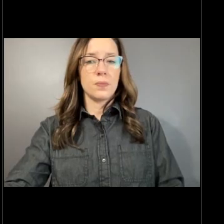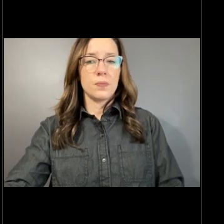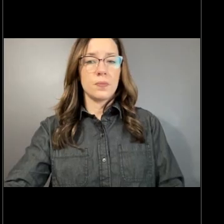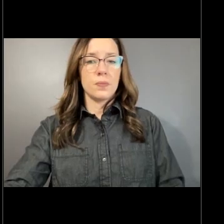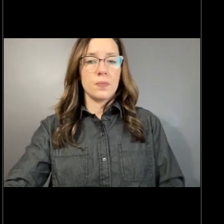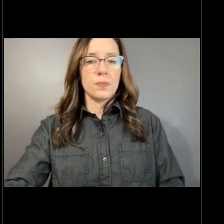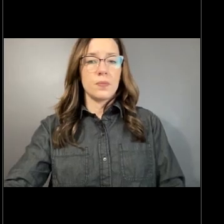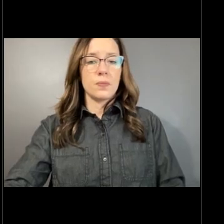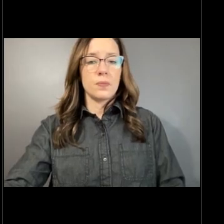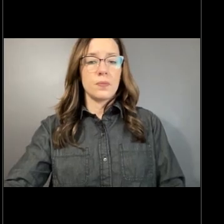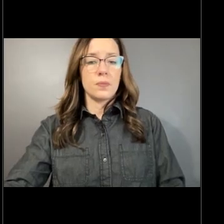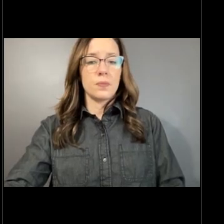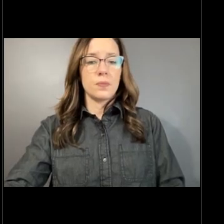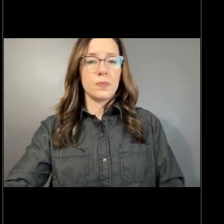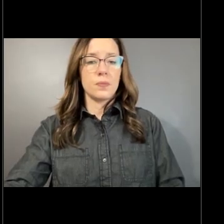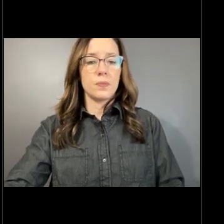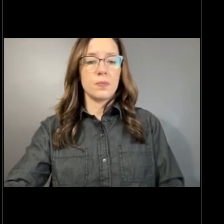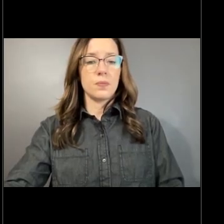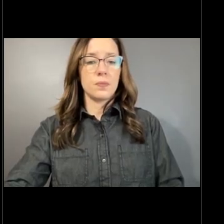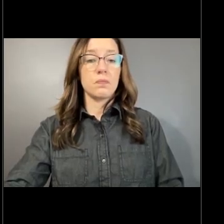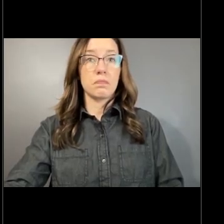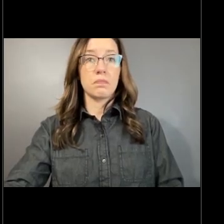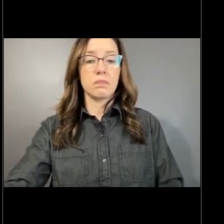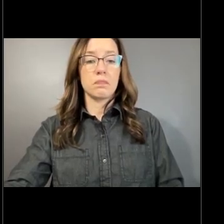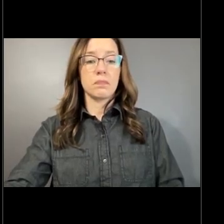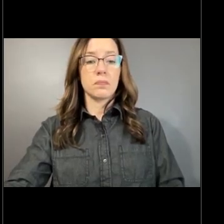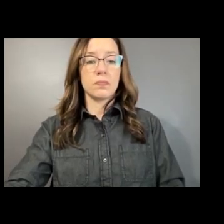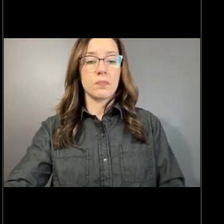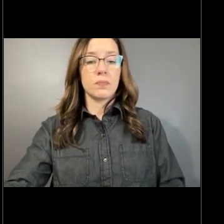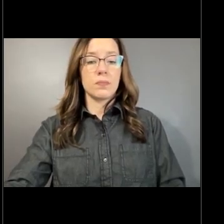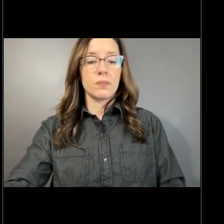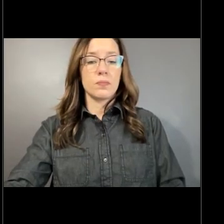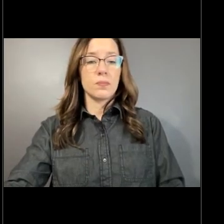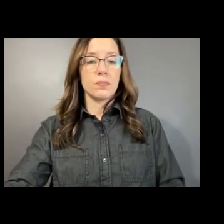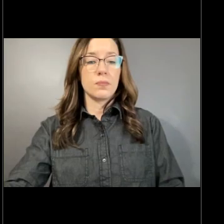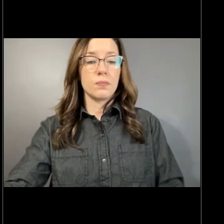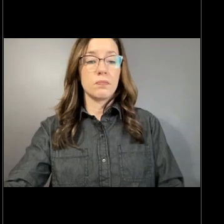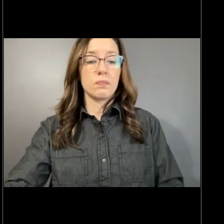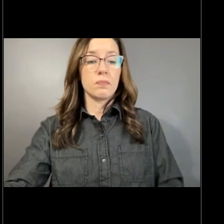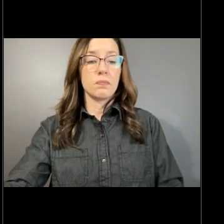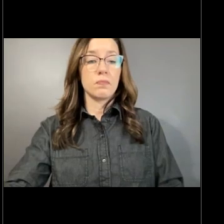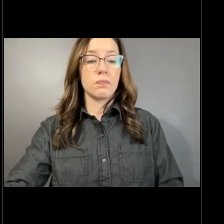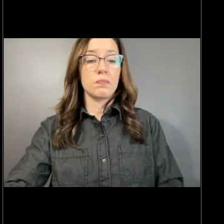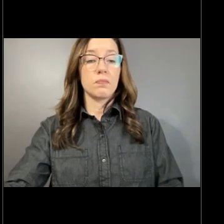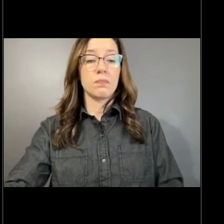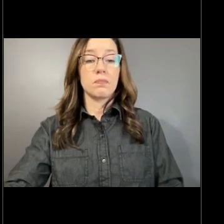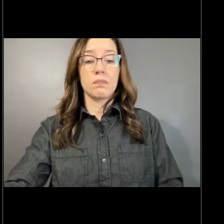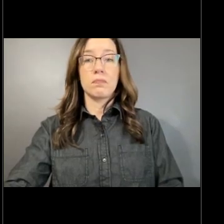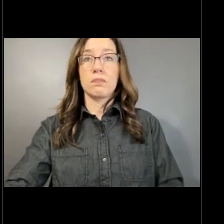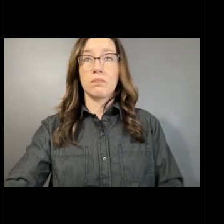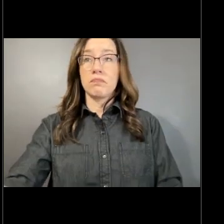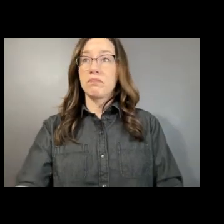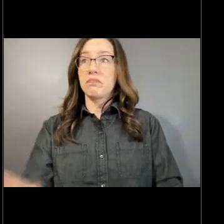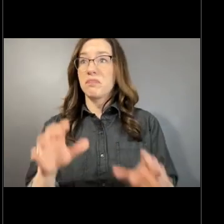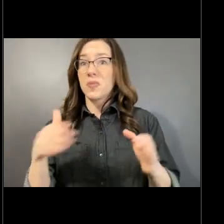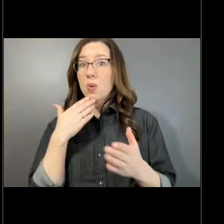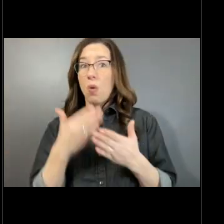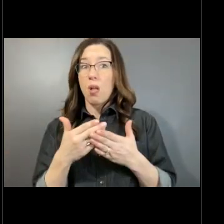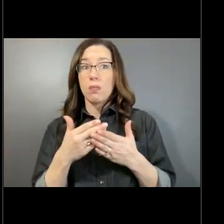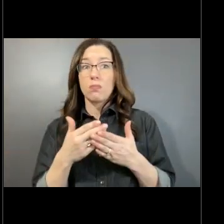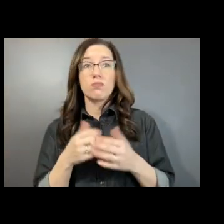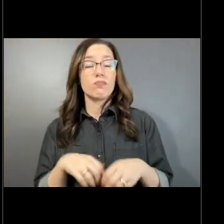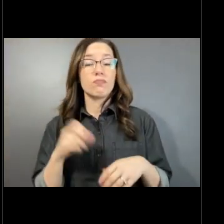And everybody answered that one pretty quick and did very well. So with that, I'm going to close this last knowledge check. And Crystal,